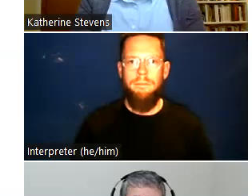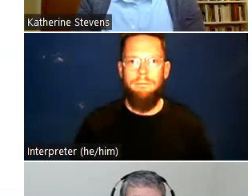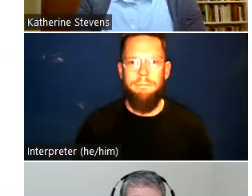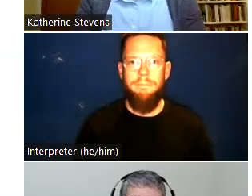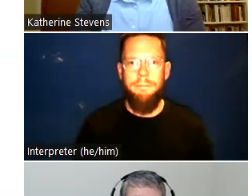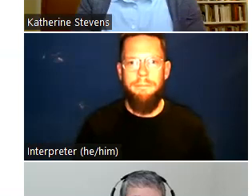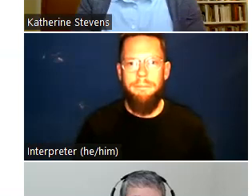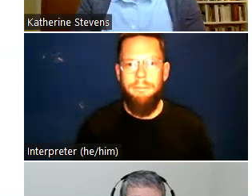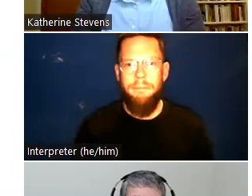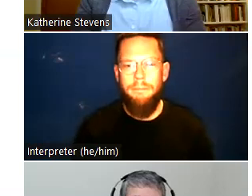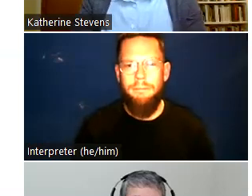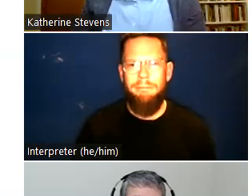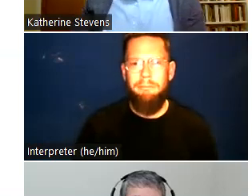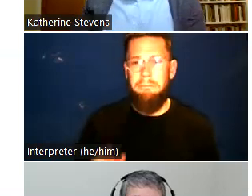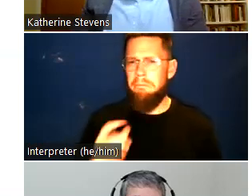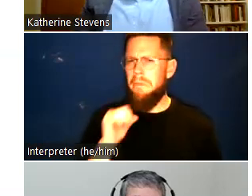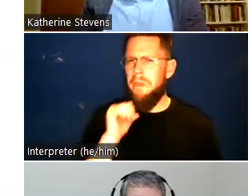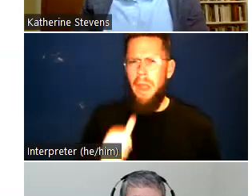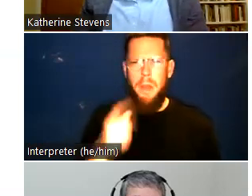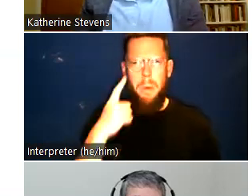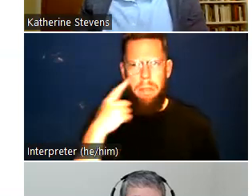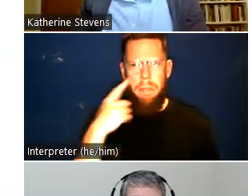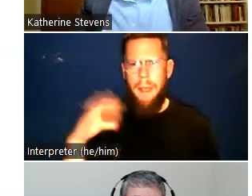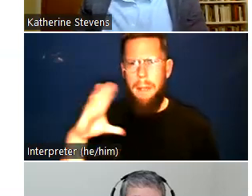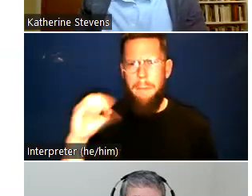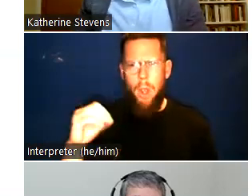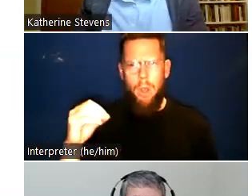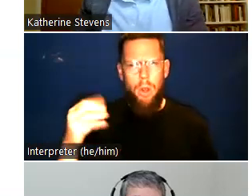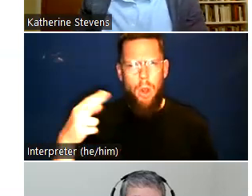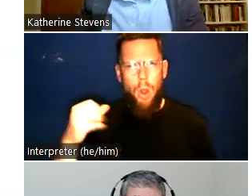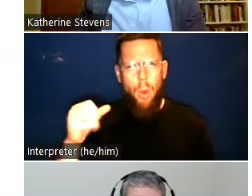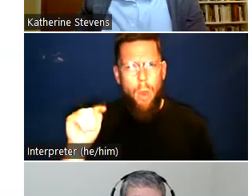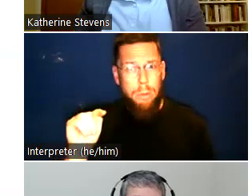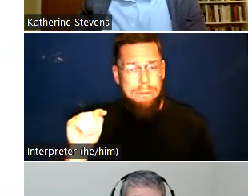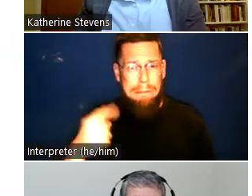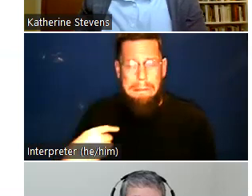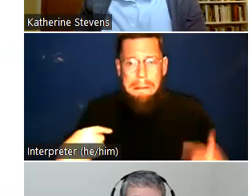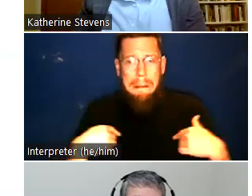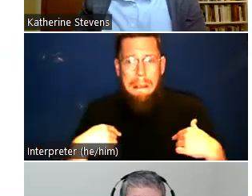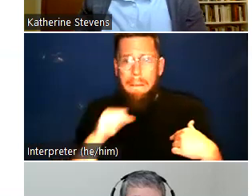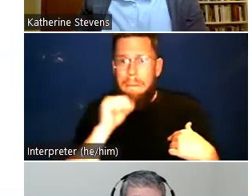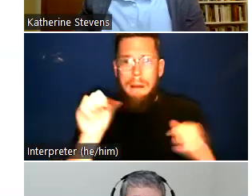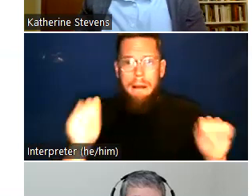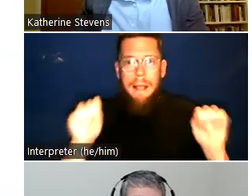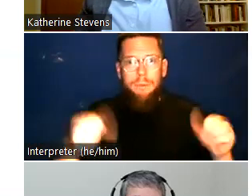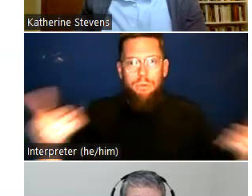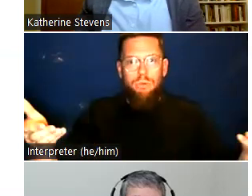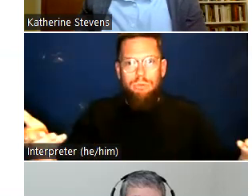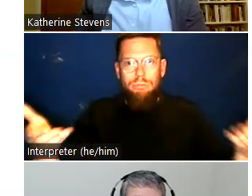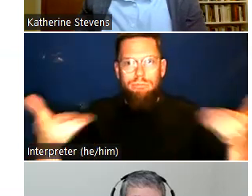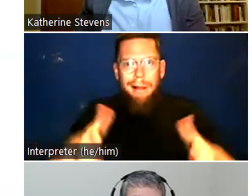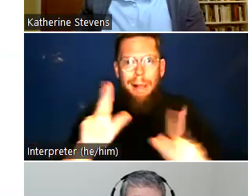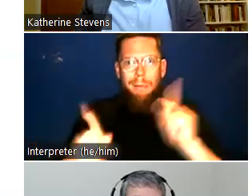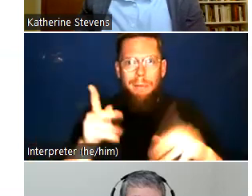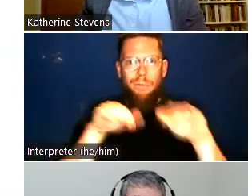I don't think I'm a co-host, Catherine, because I'm not able to let folks in. I don't see that anybody in the waiting room yet.